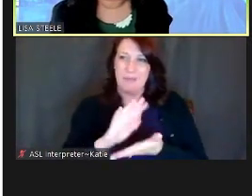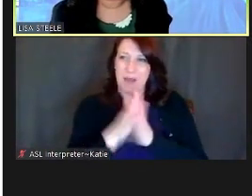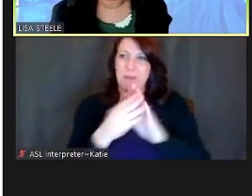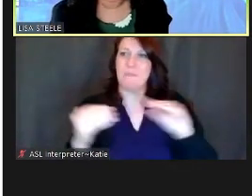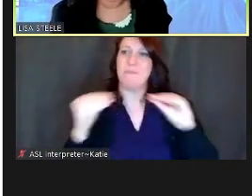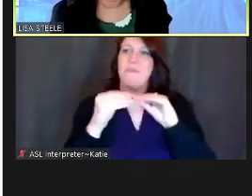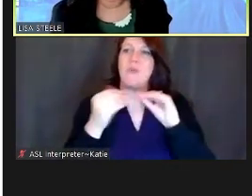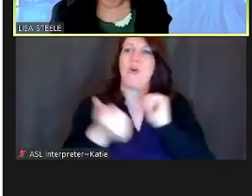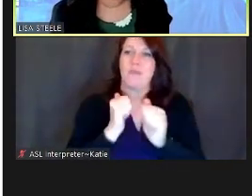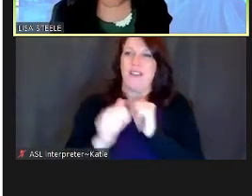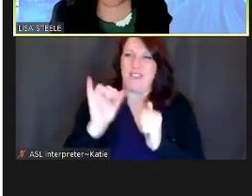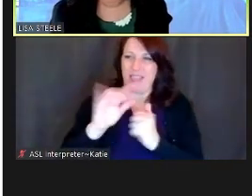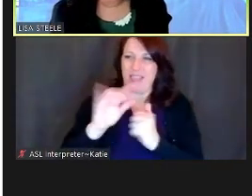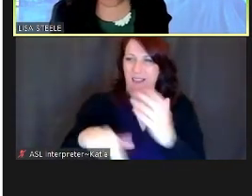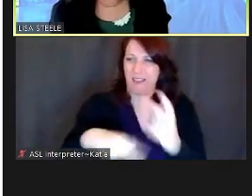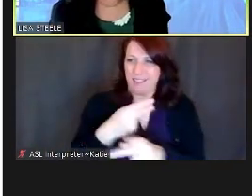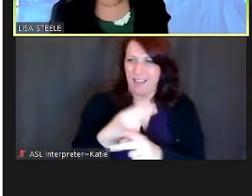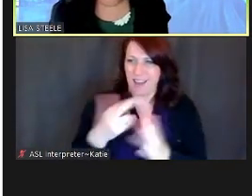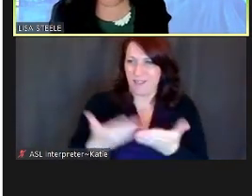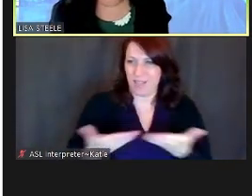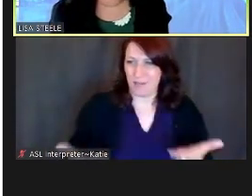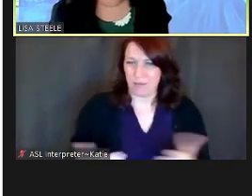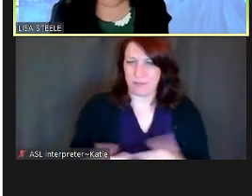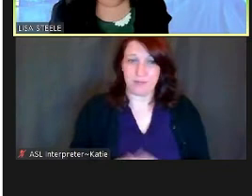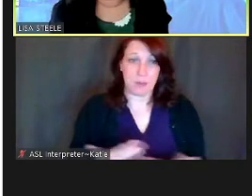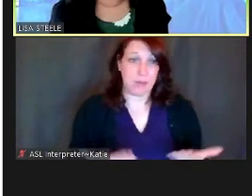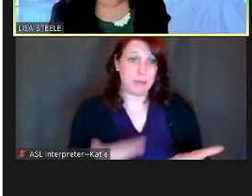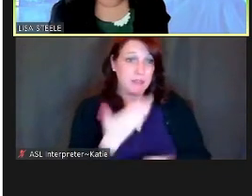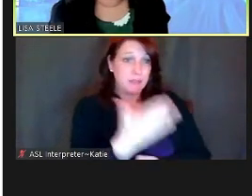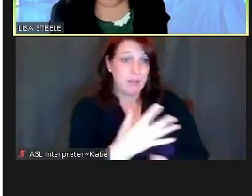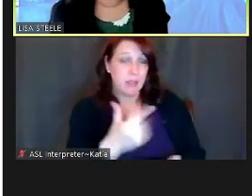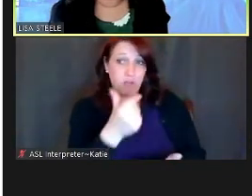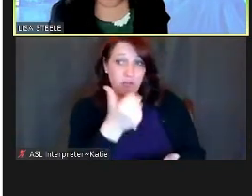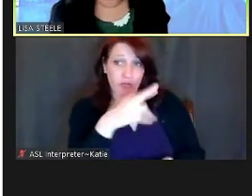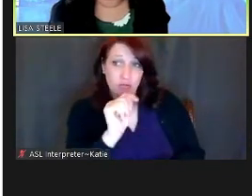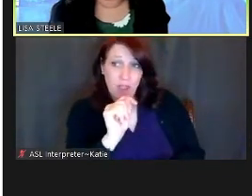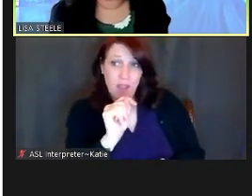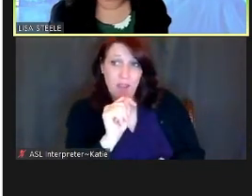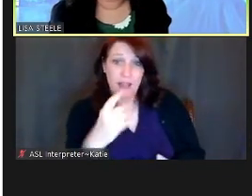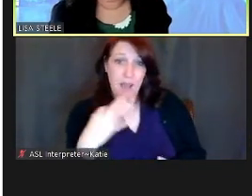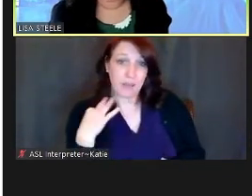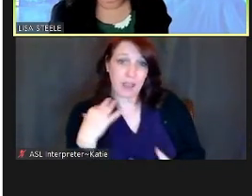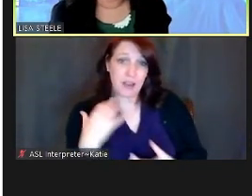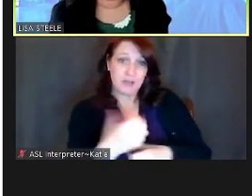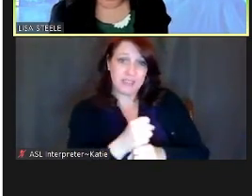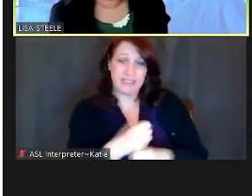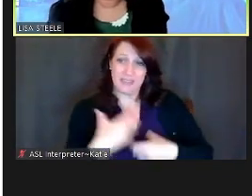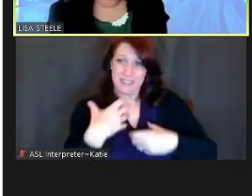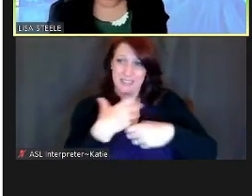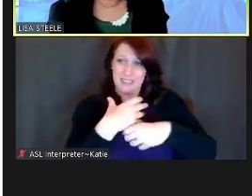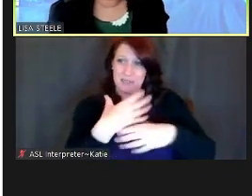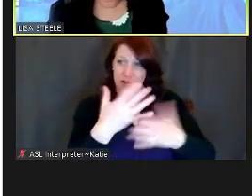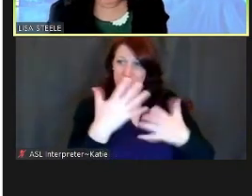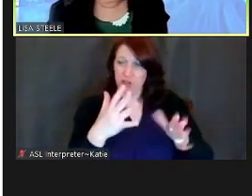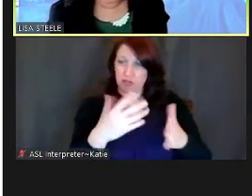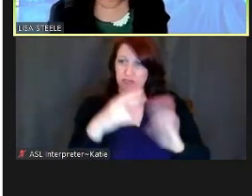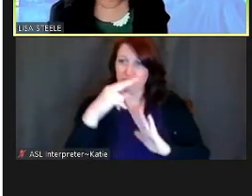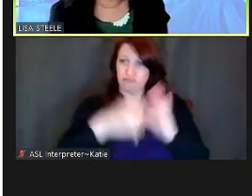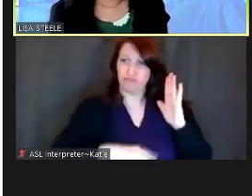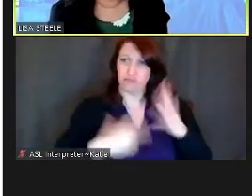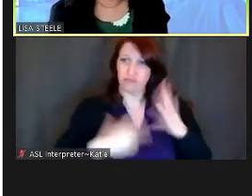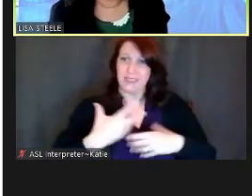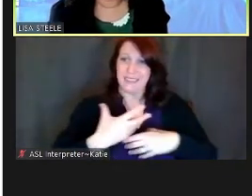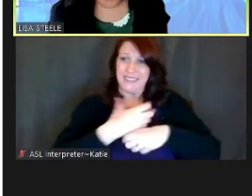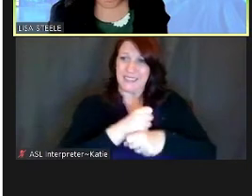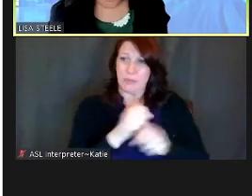of role. But you have submitted a grant application and received a summary statement, because we found that actually being part